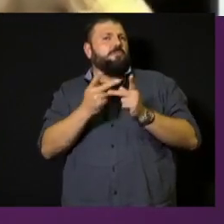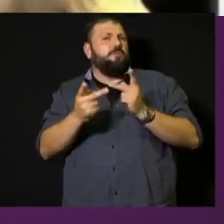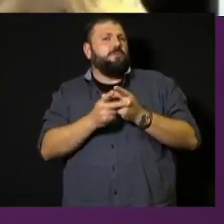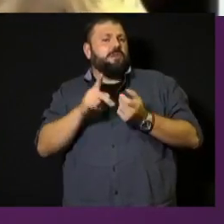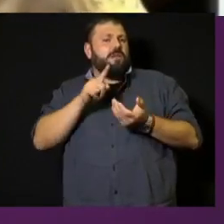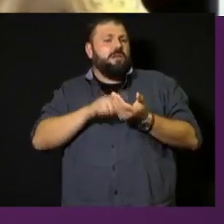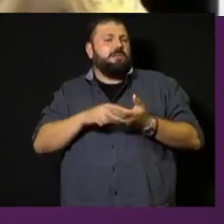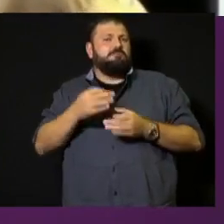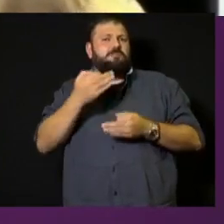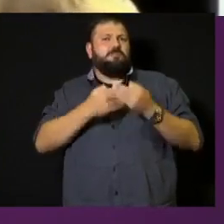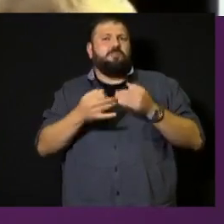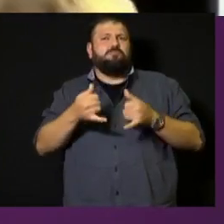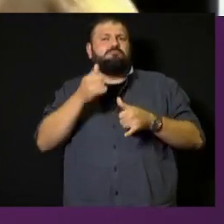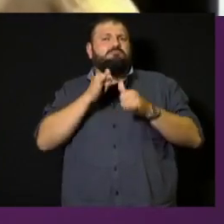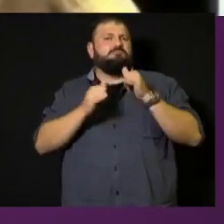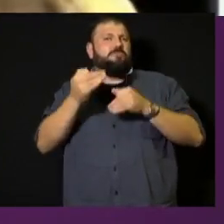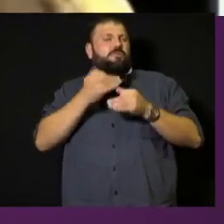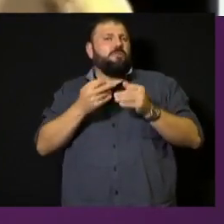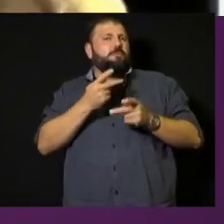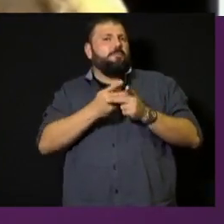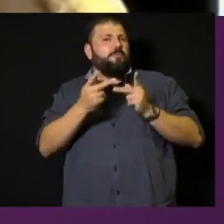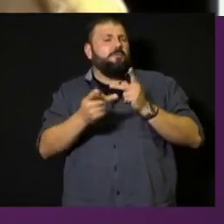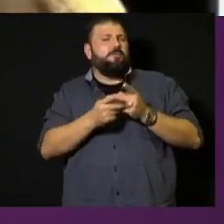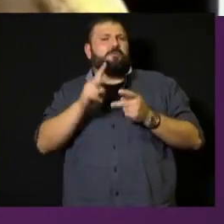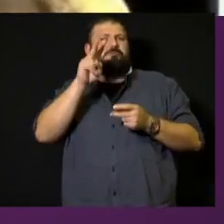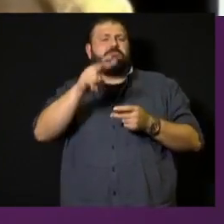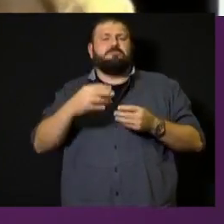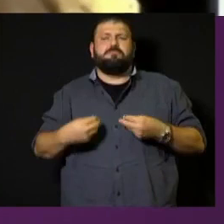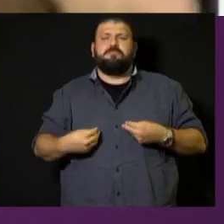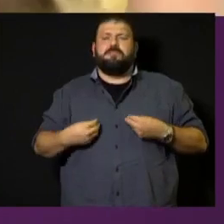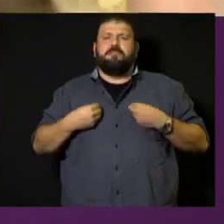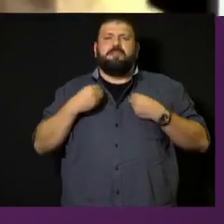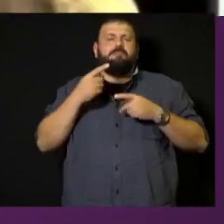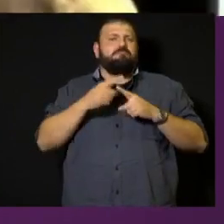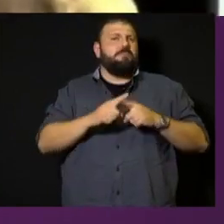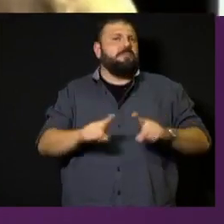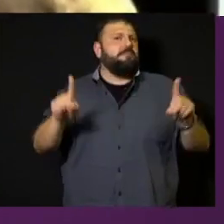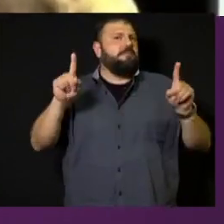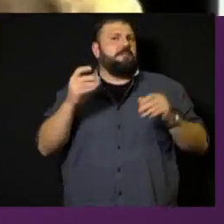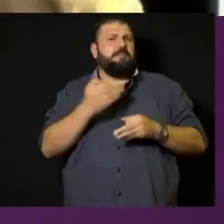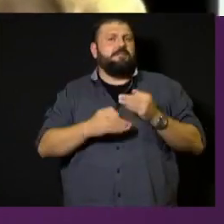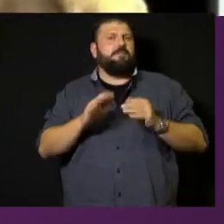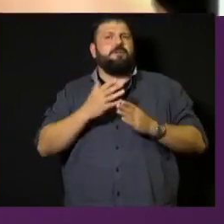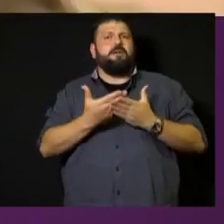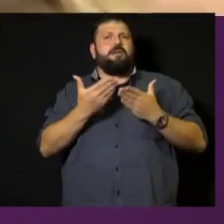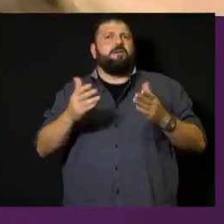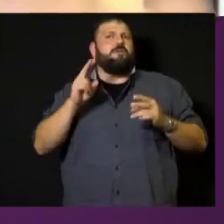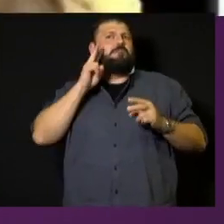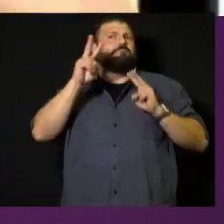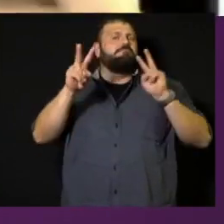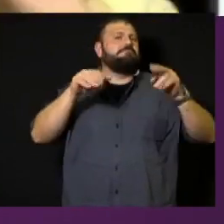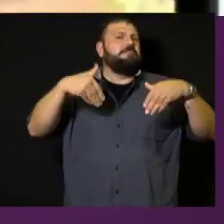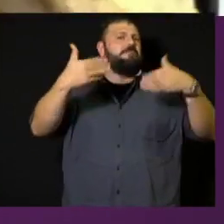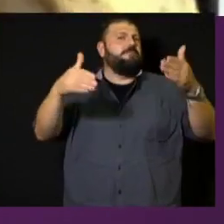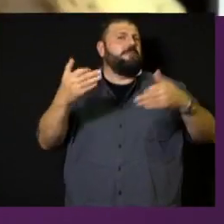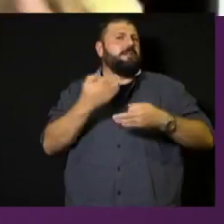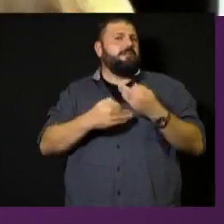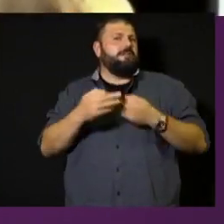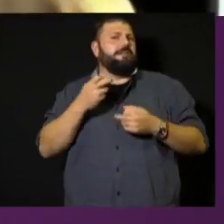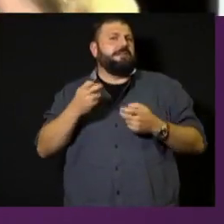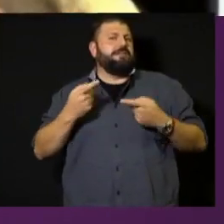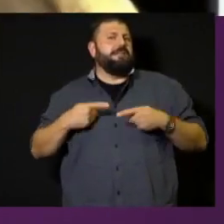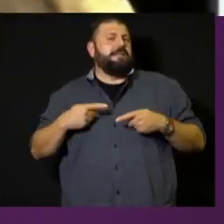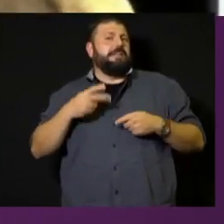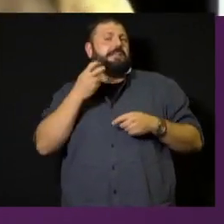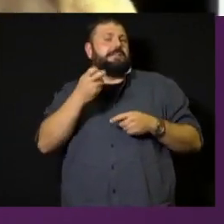body with this supplement which is wonderful. We are living a different situation compared from the